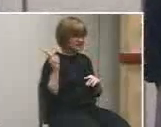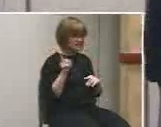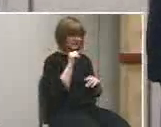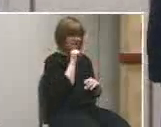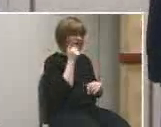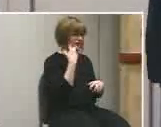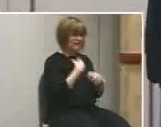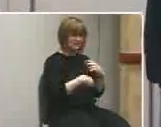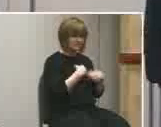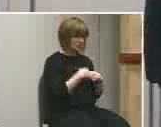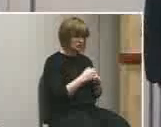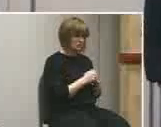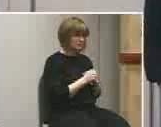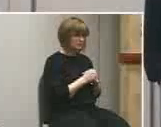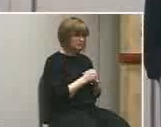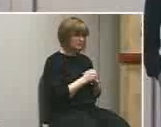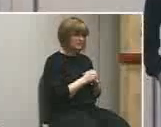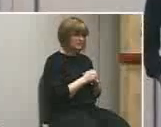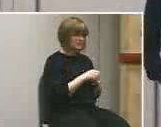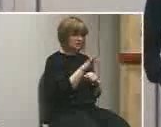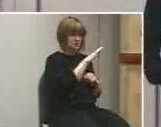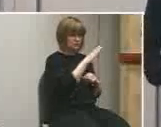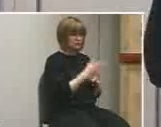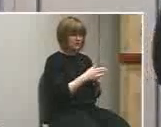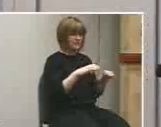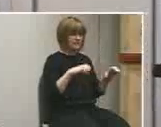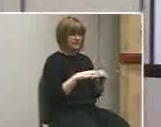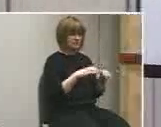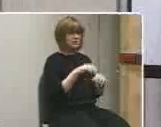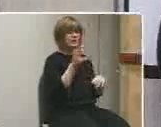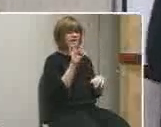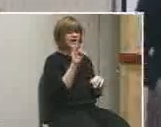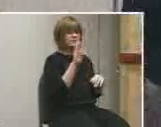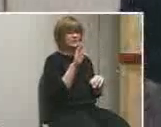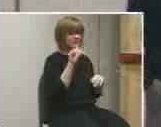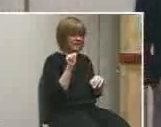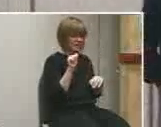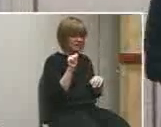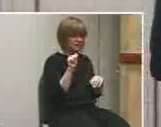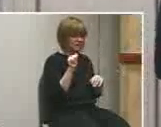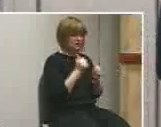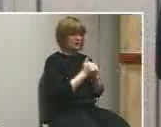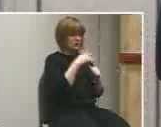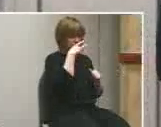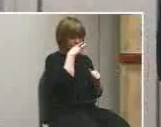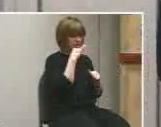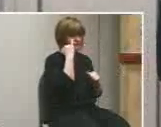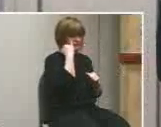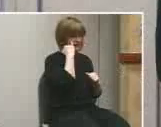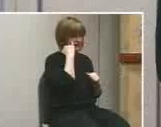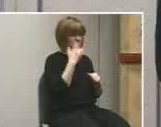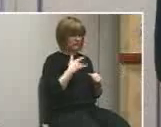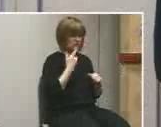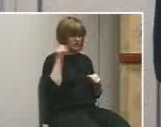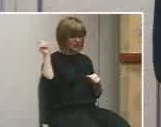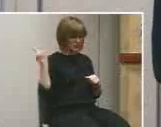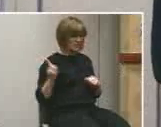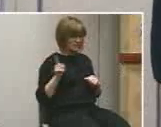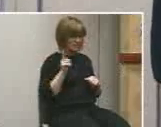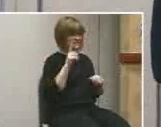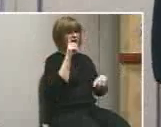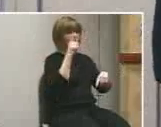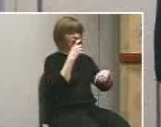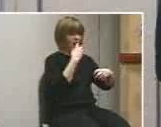issue. You should never be doing FBAs on kids when you still believe this is the issue, because